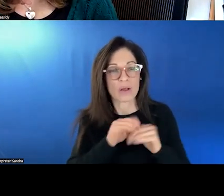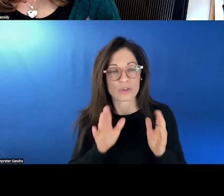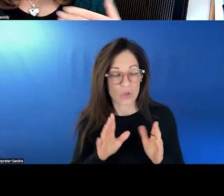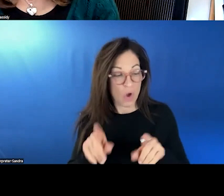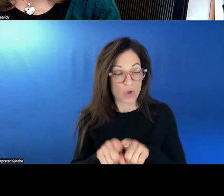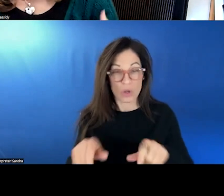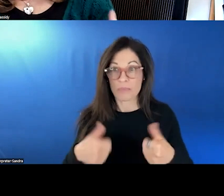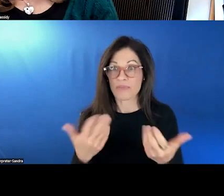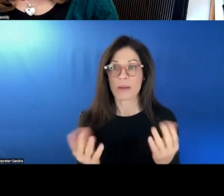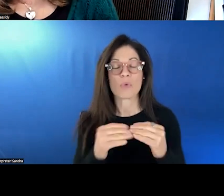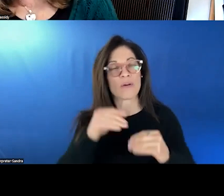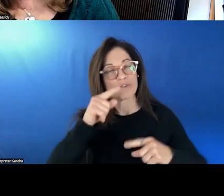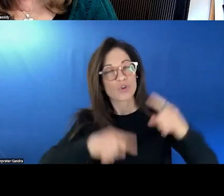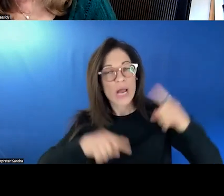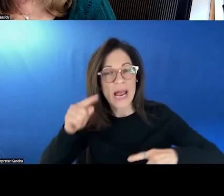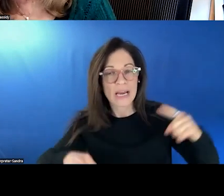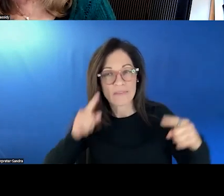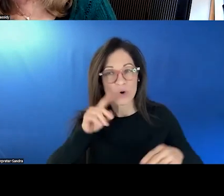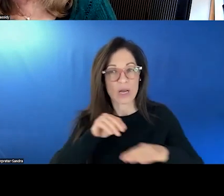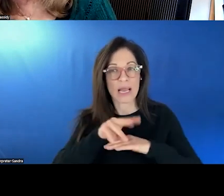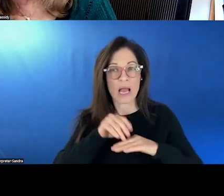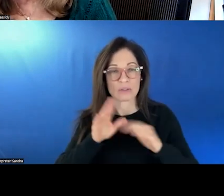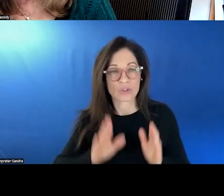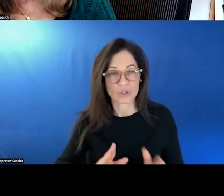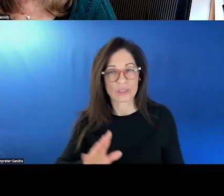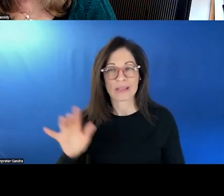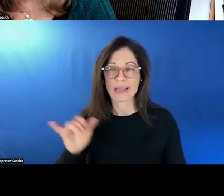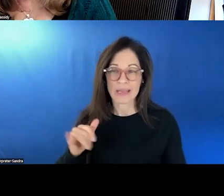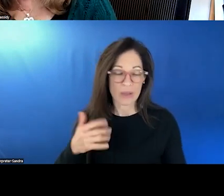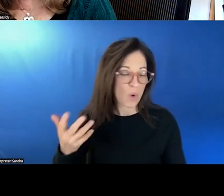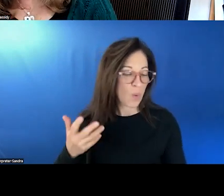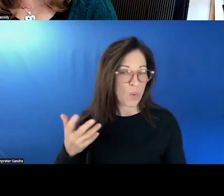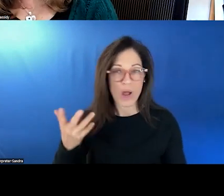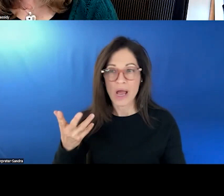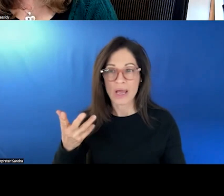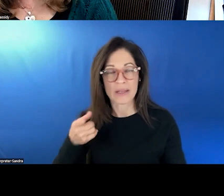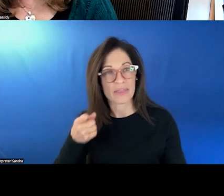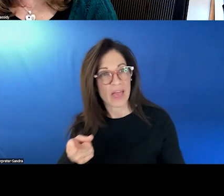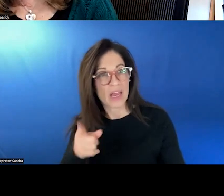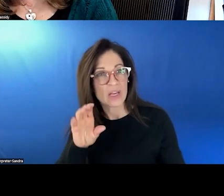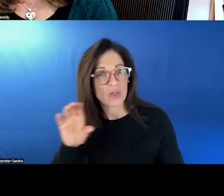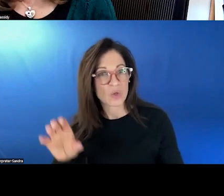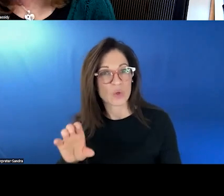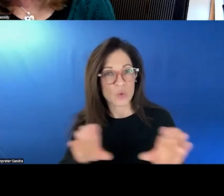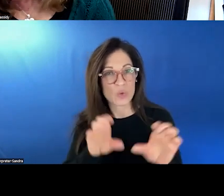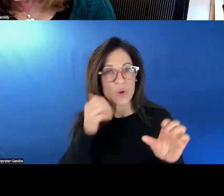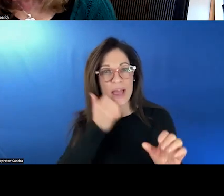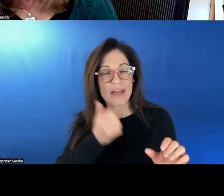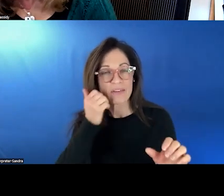counselors more variety in terms of what they're doing day to day on a shift, which increases